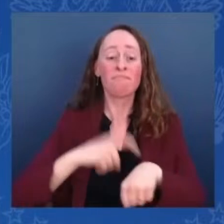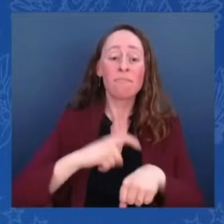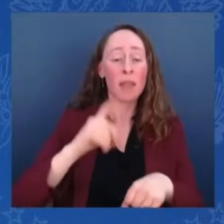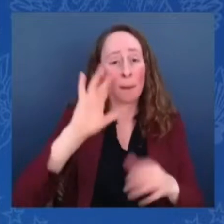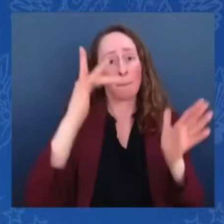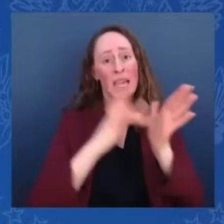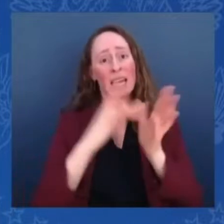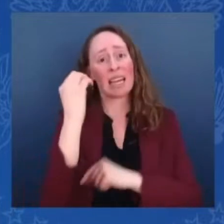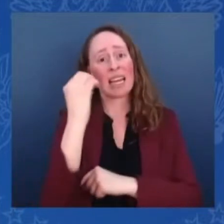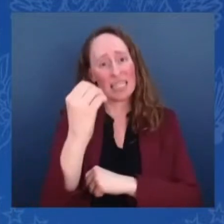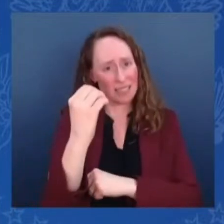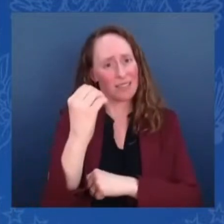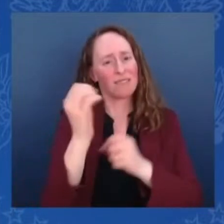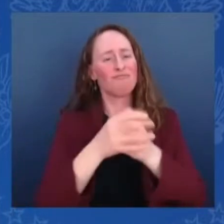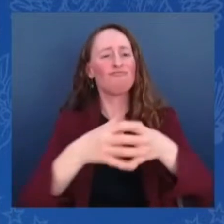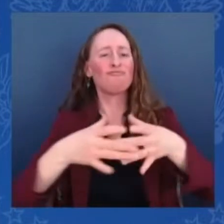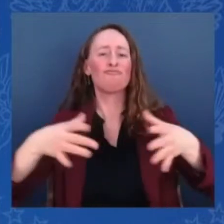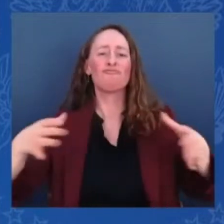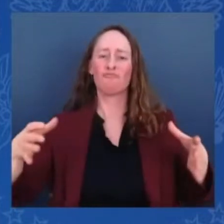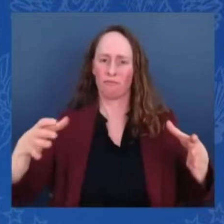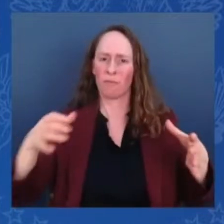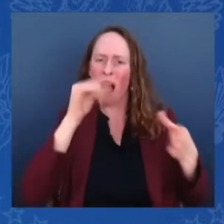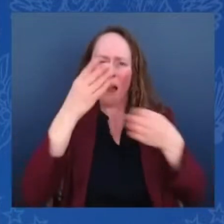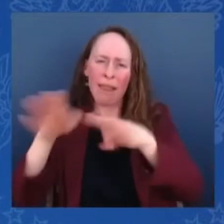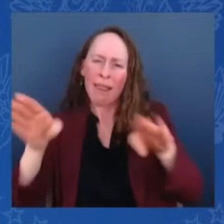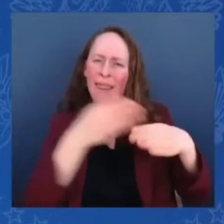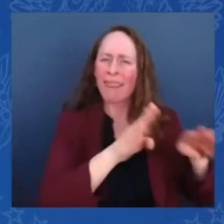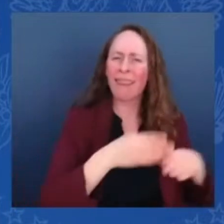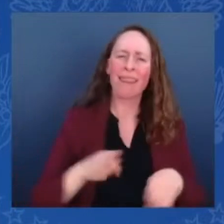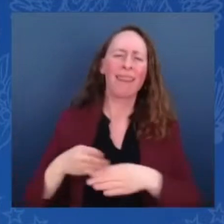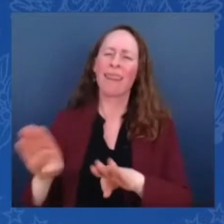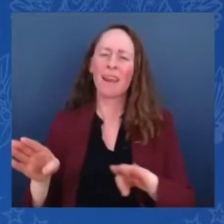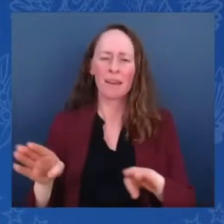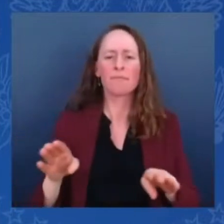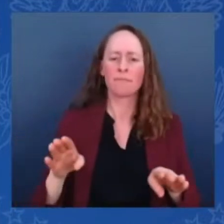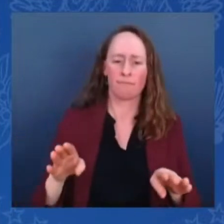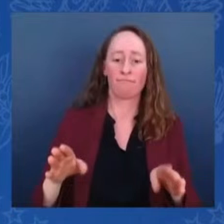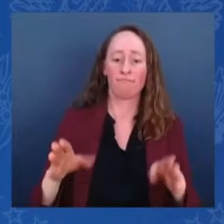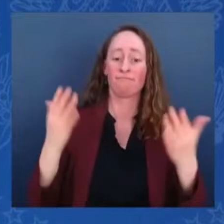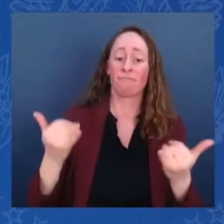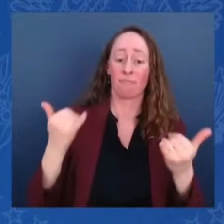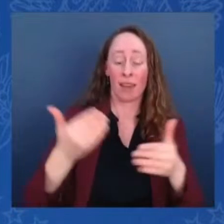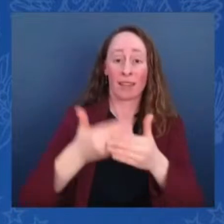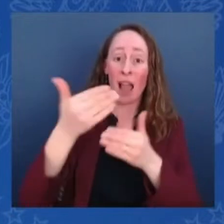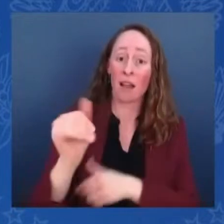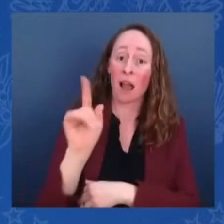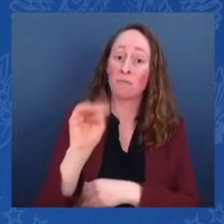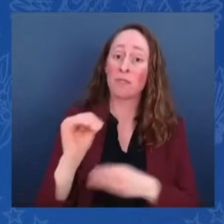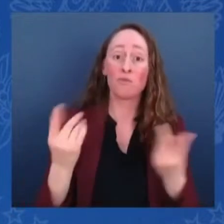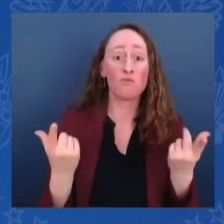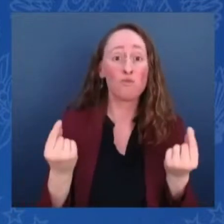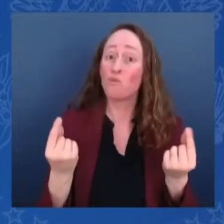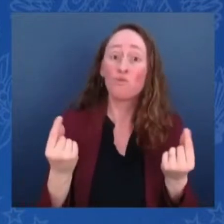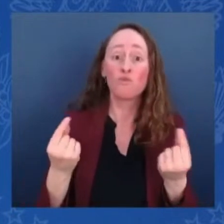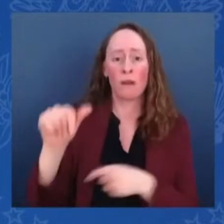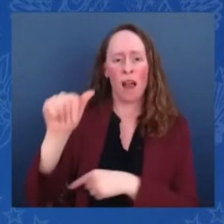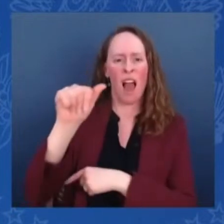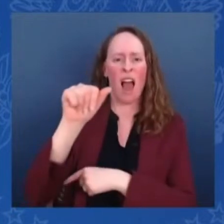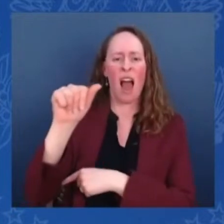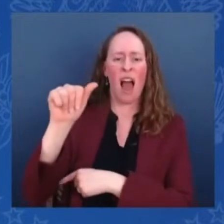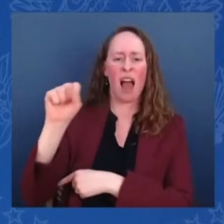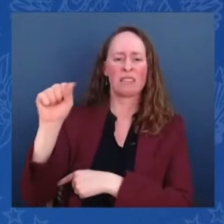that, the next administration must make sure the fall of Assad does not lead to the resurgence of ISIS in